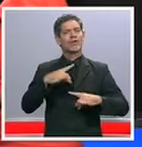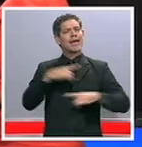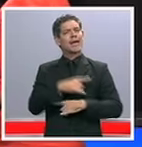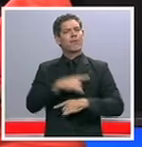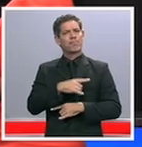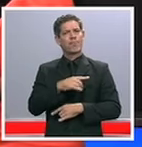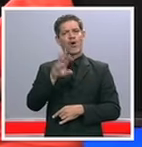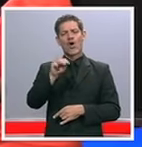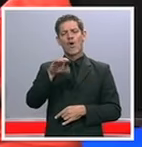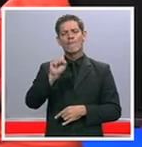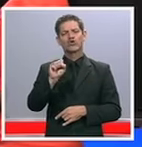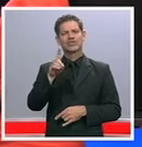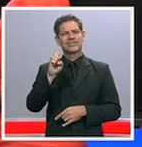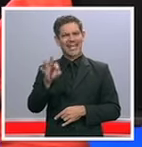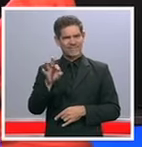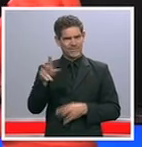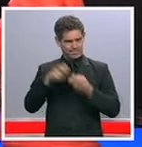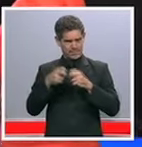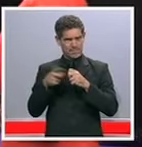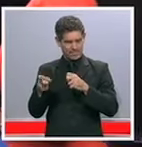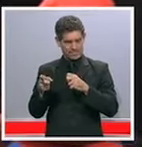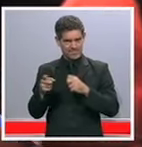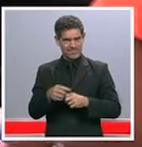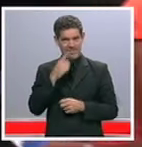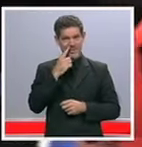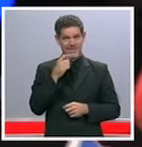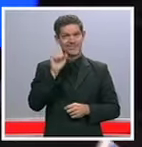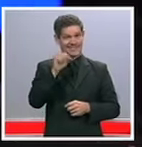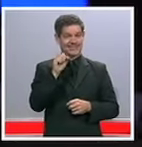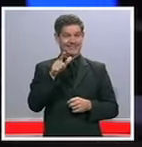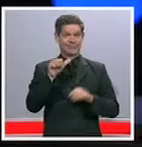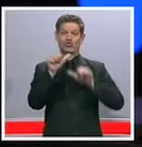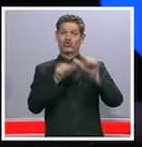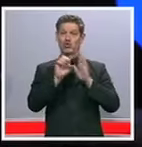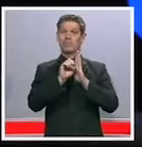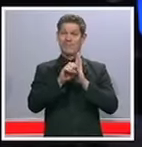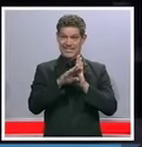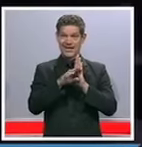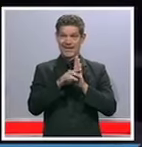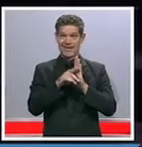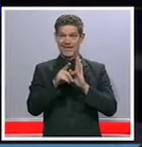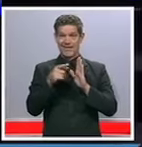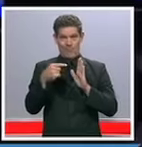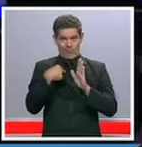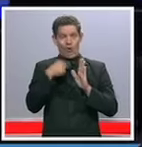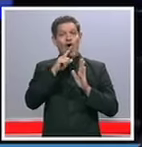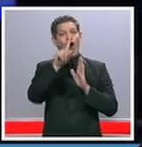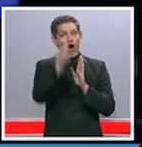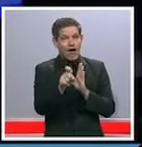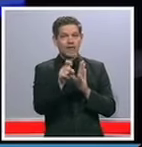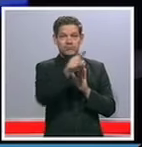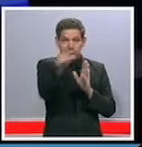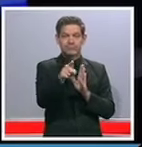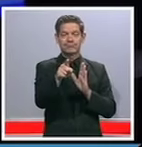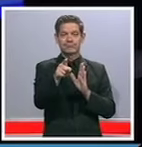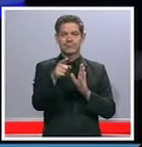world without borders, but do people agree with him? Well, you see, this is the fun part of social media. We actually had a chance to ask you this today on our